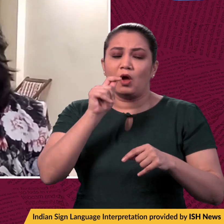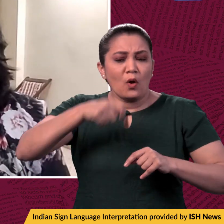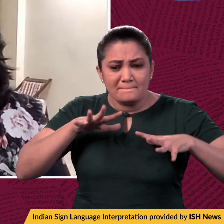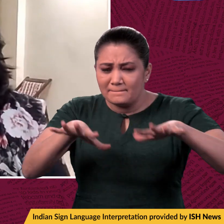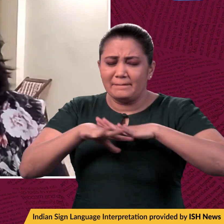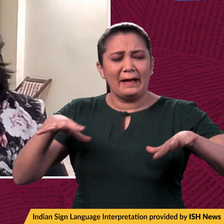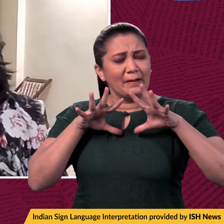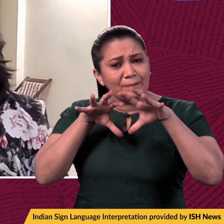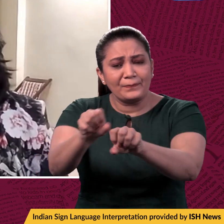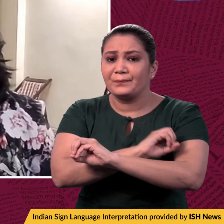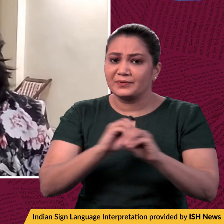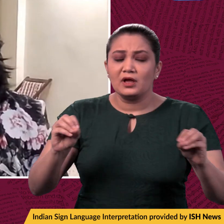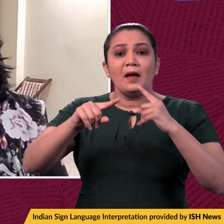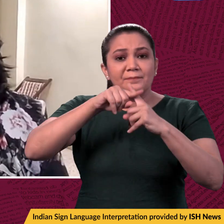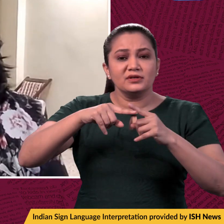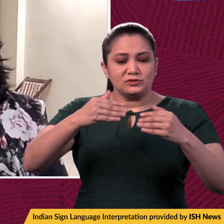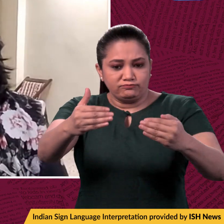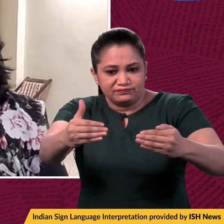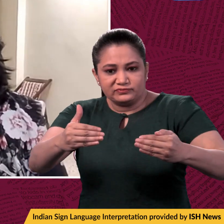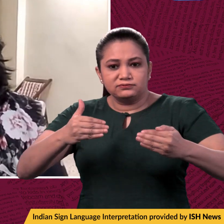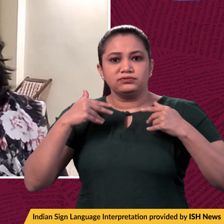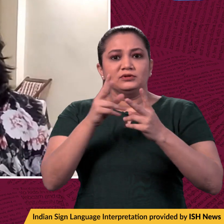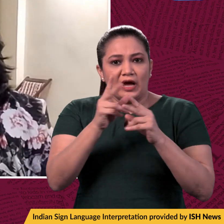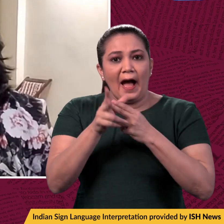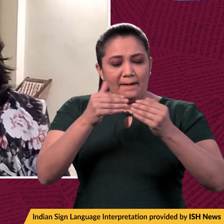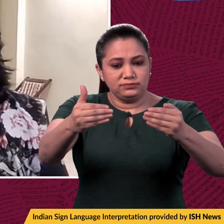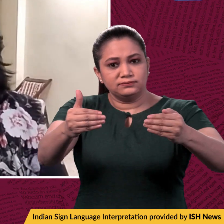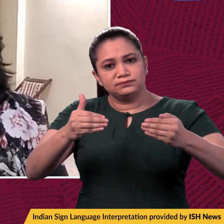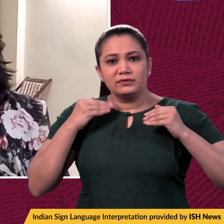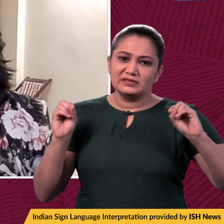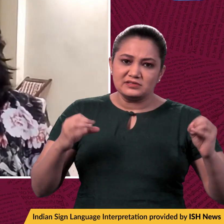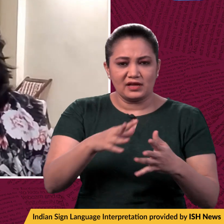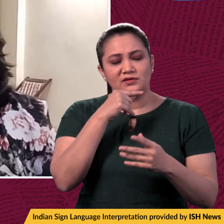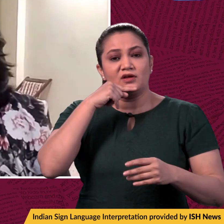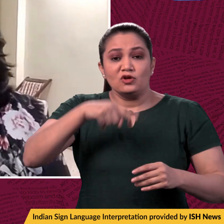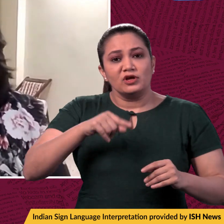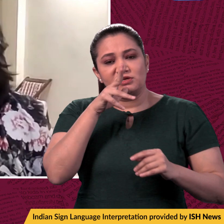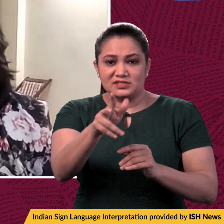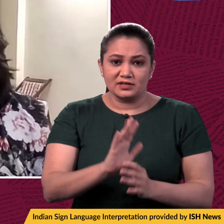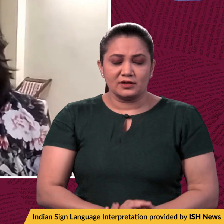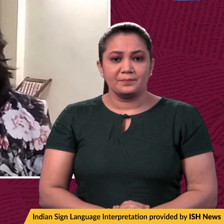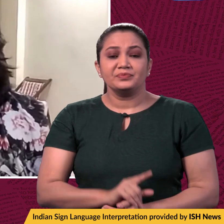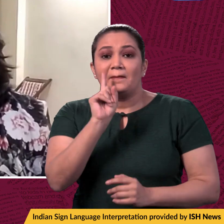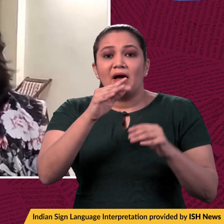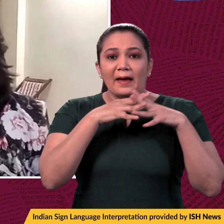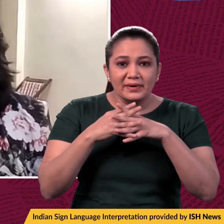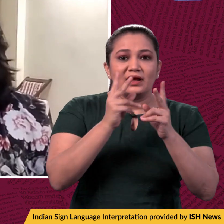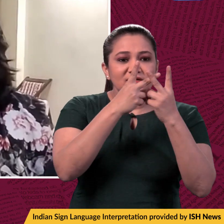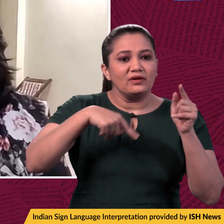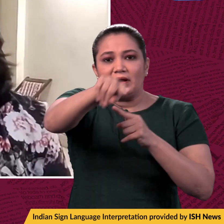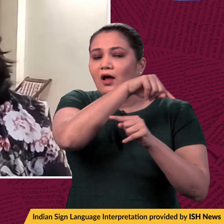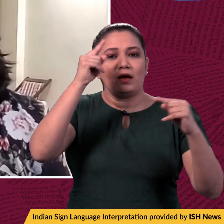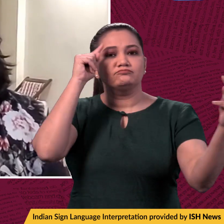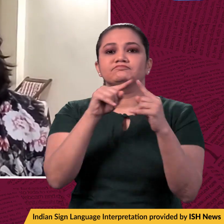invade Ukraine, and that also that they have already started de-escalation. This is something that Russia is saying,